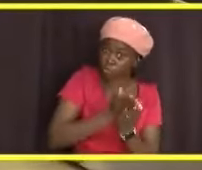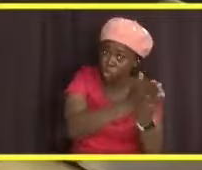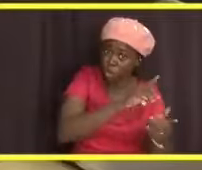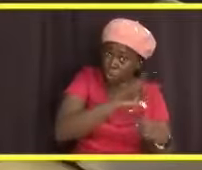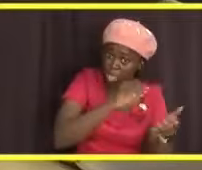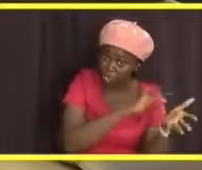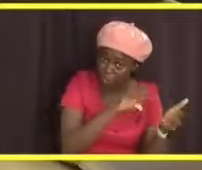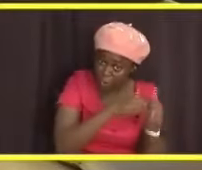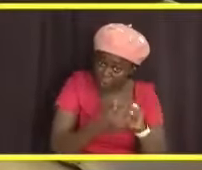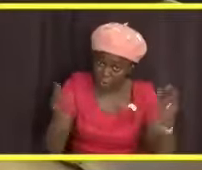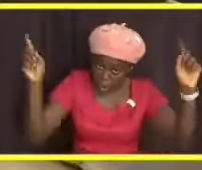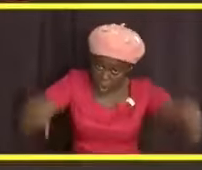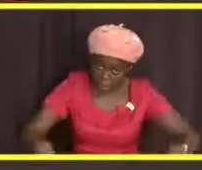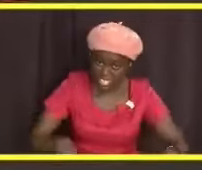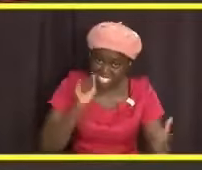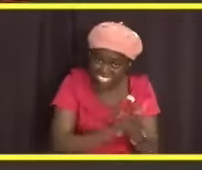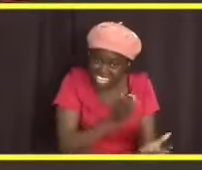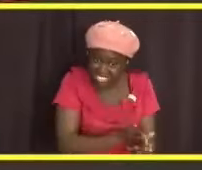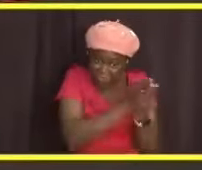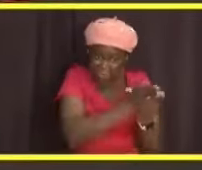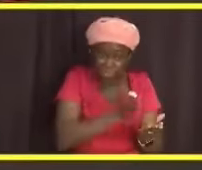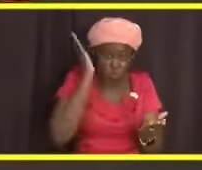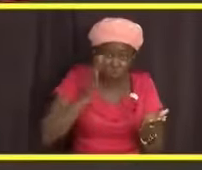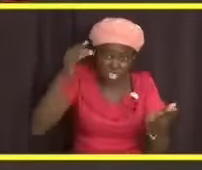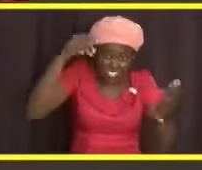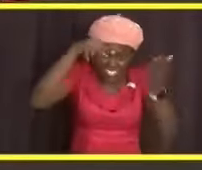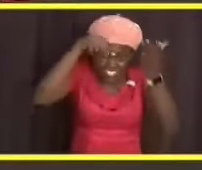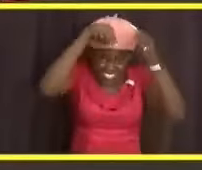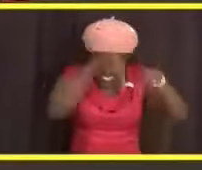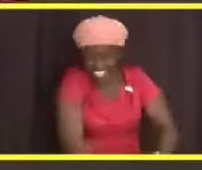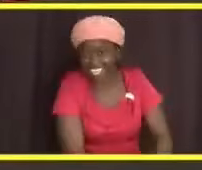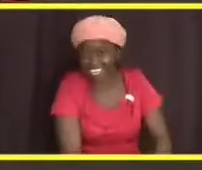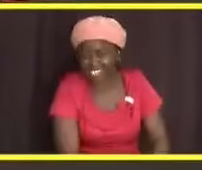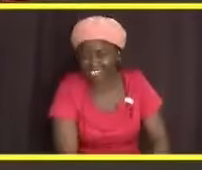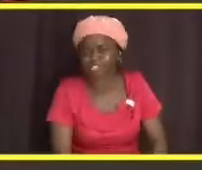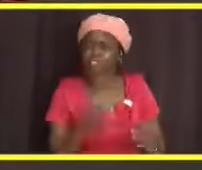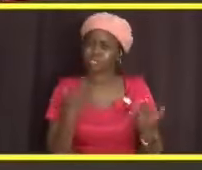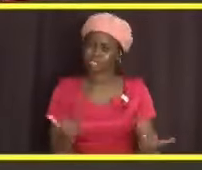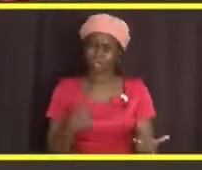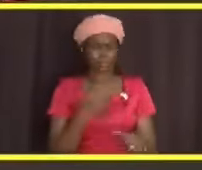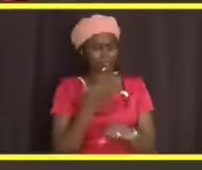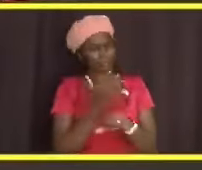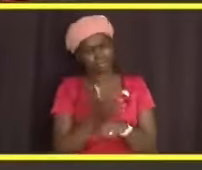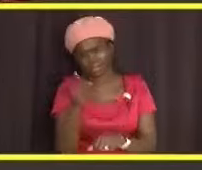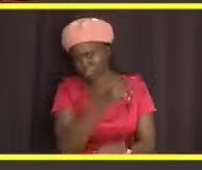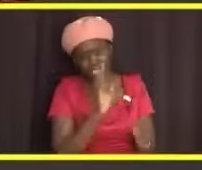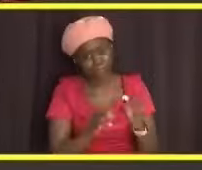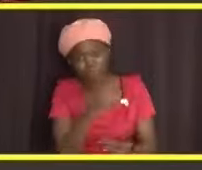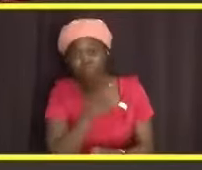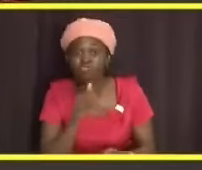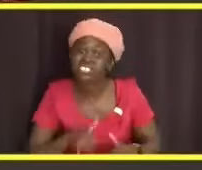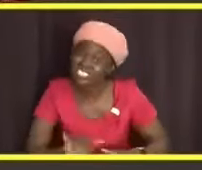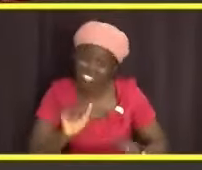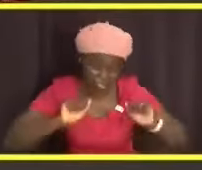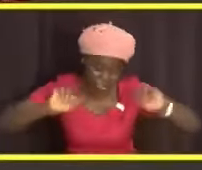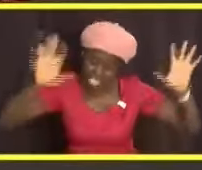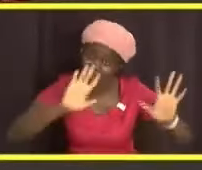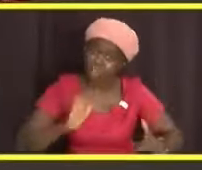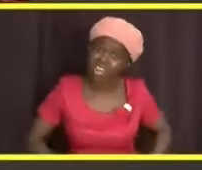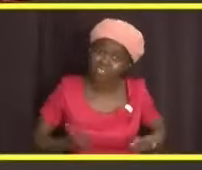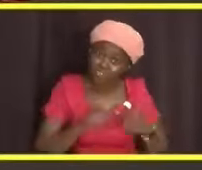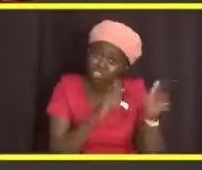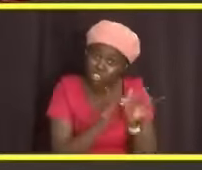sink. So I'm appealing to those of you who might be here today and you have not yet surrendered your life to Jesus, come and